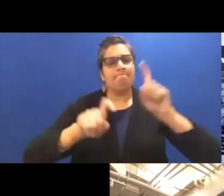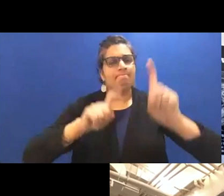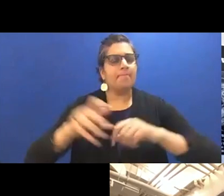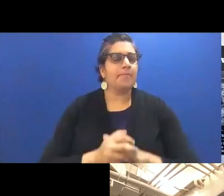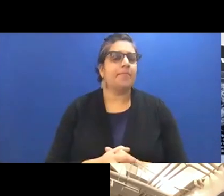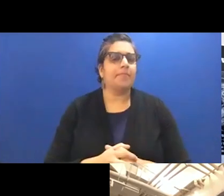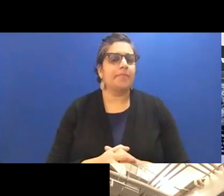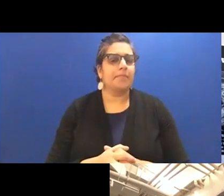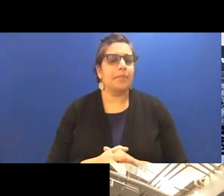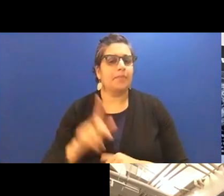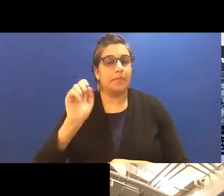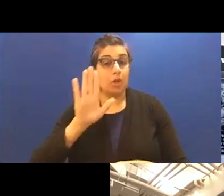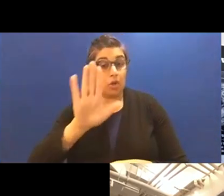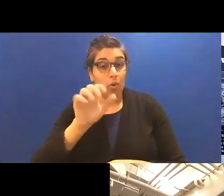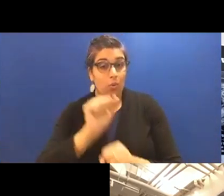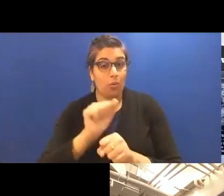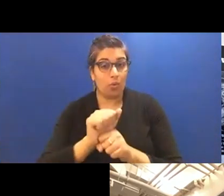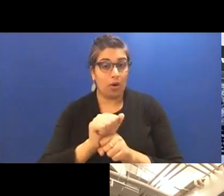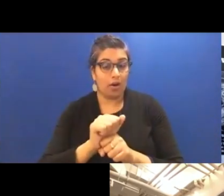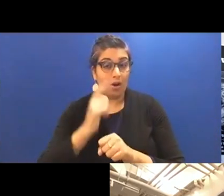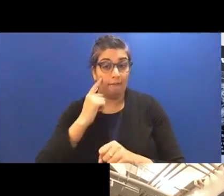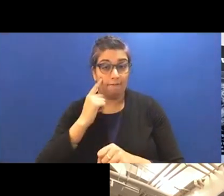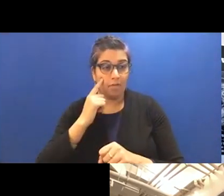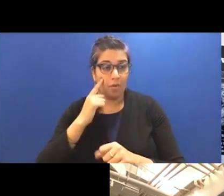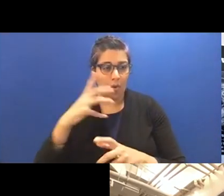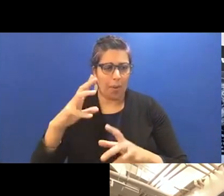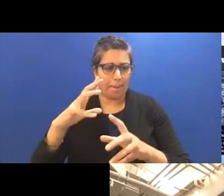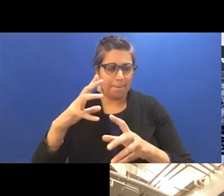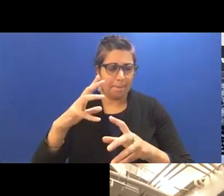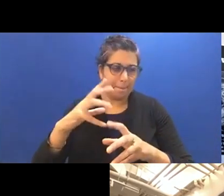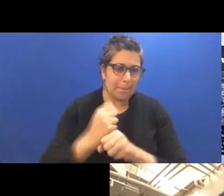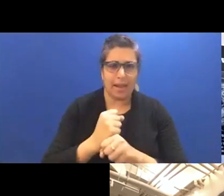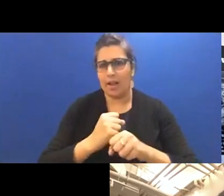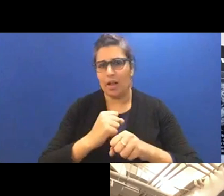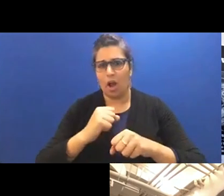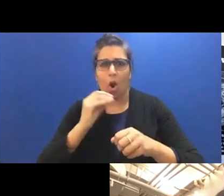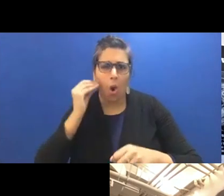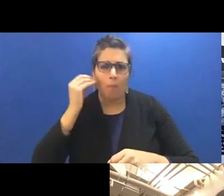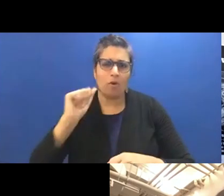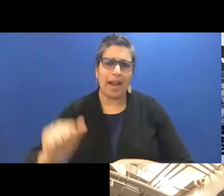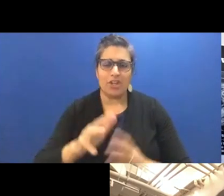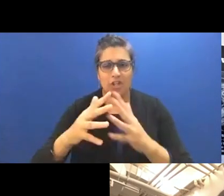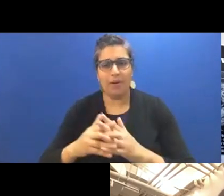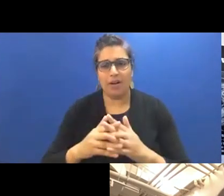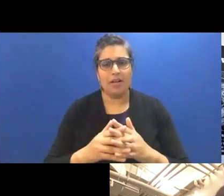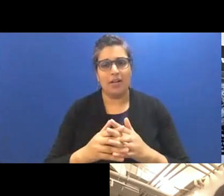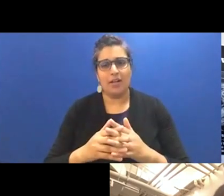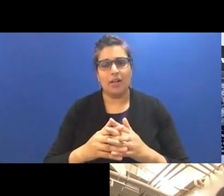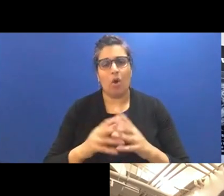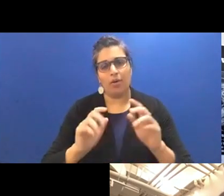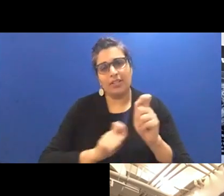what do you do in your work to create home for Asian Americans, or, you know, a more specific subset of